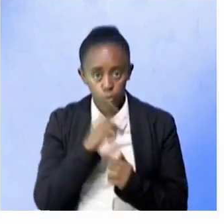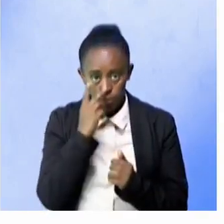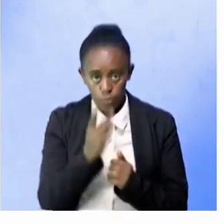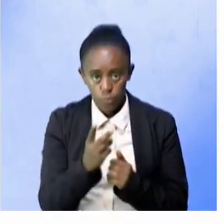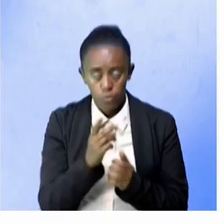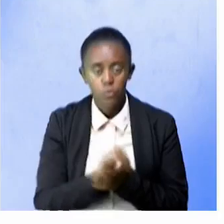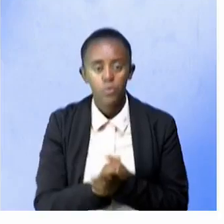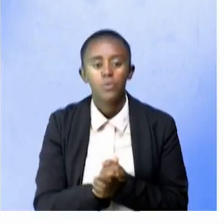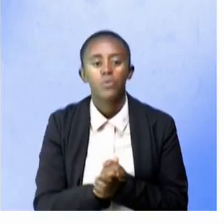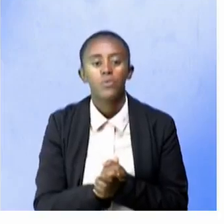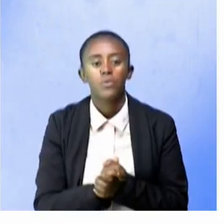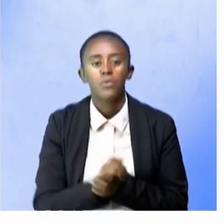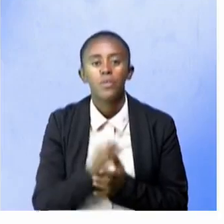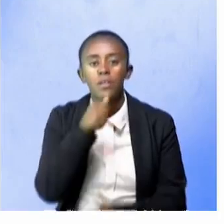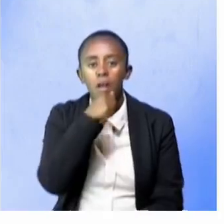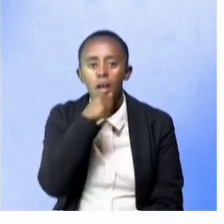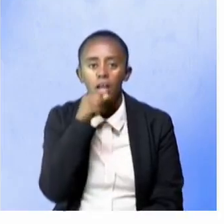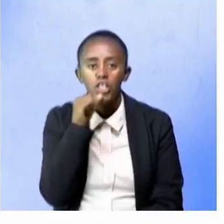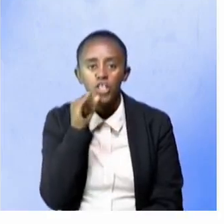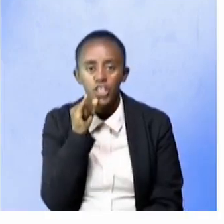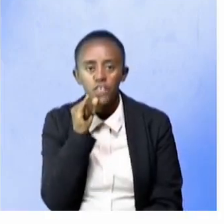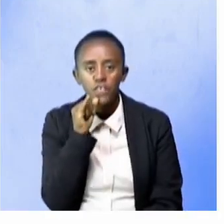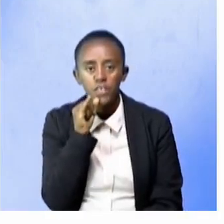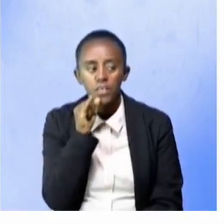about adjectives